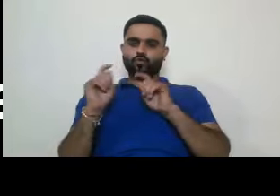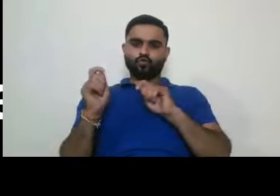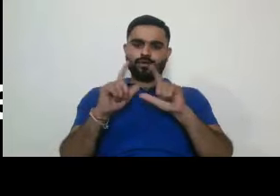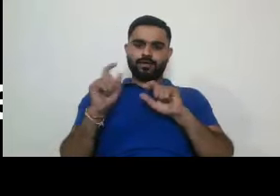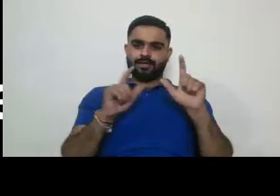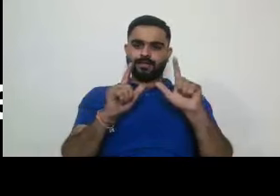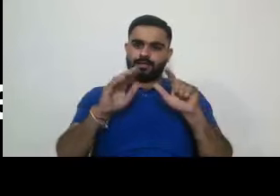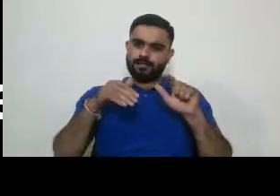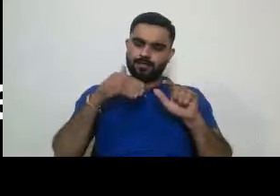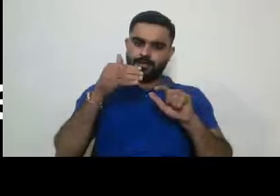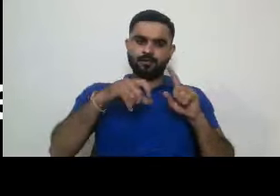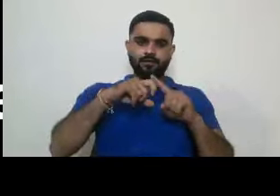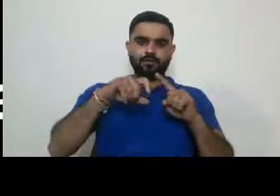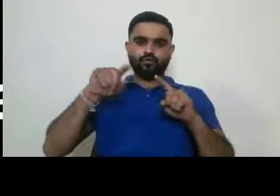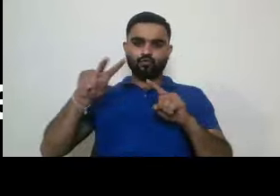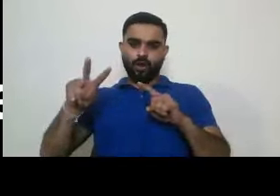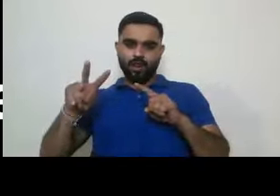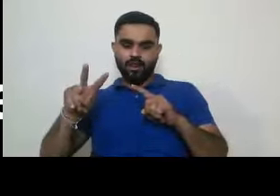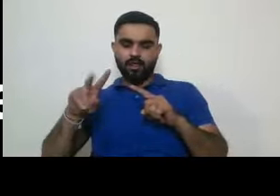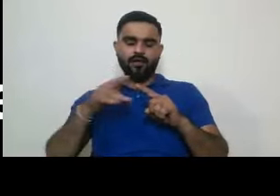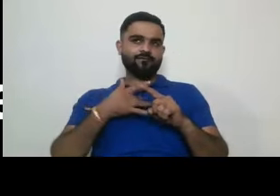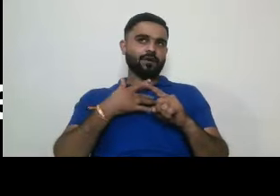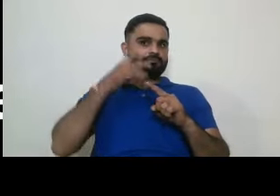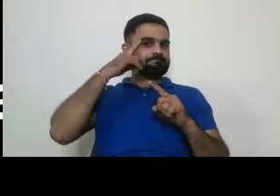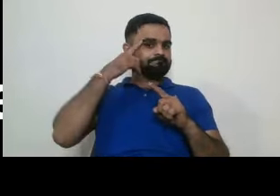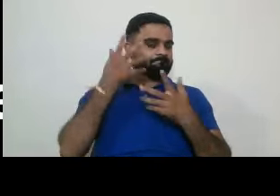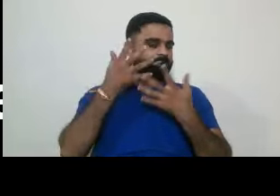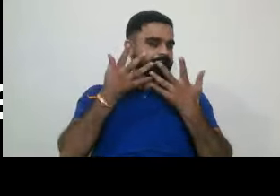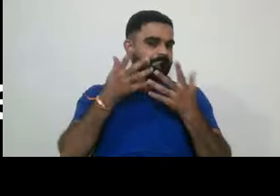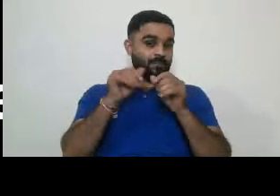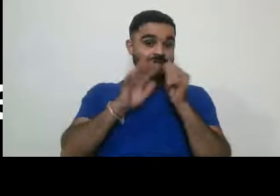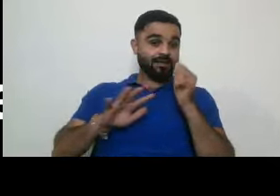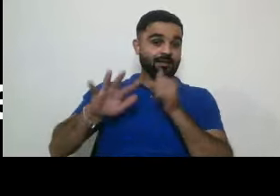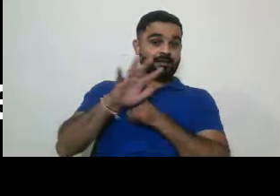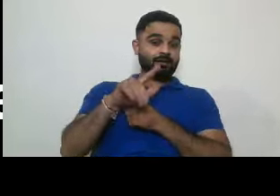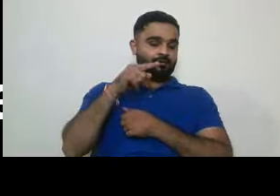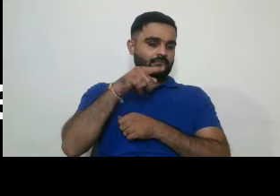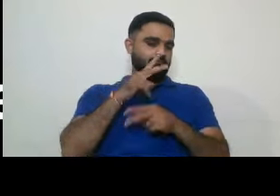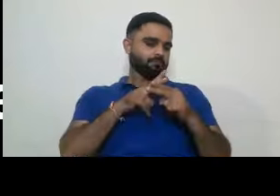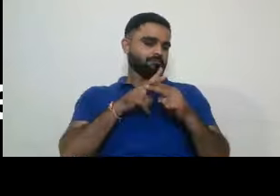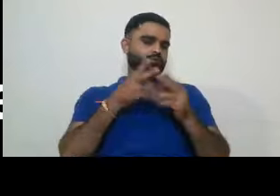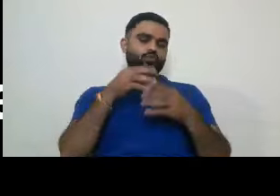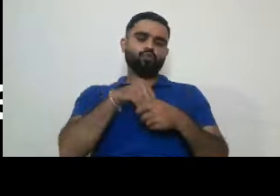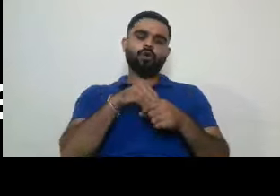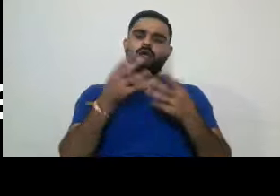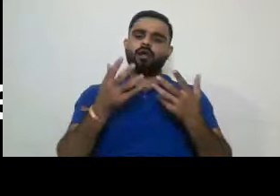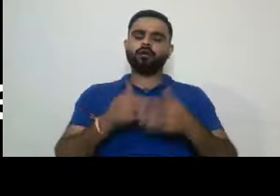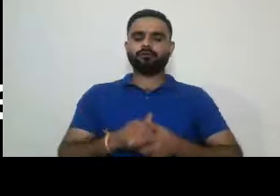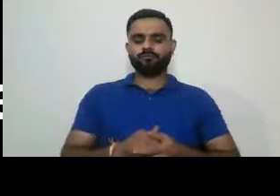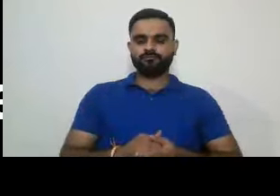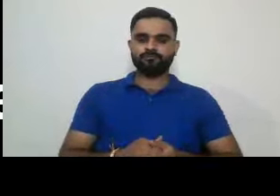come to the K to 12 also. Any guesses? What would Asia be there for?